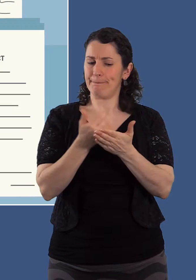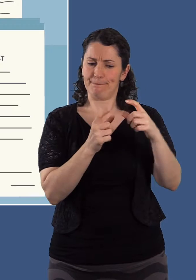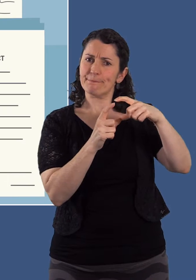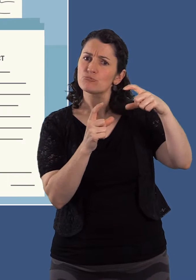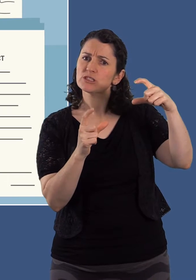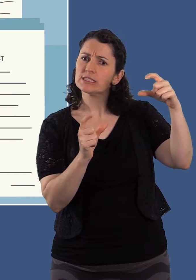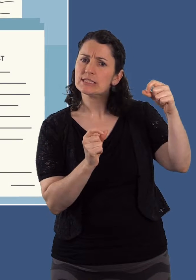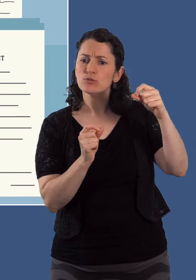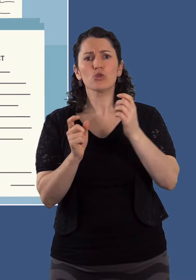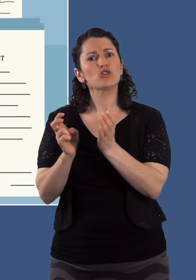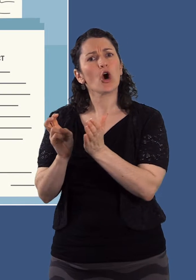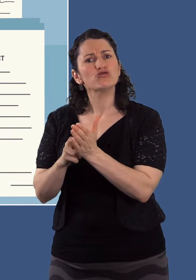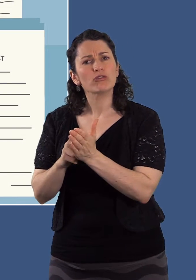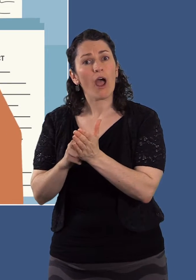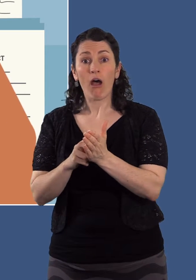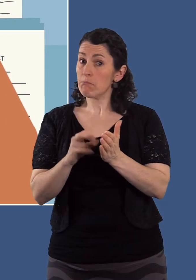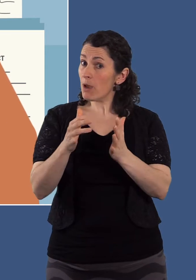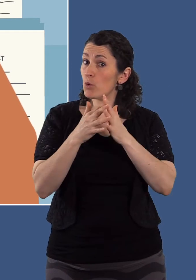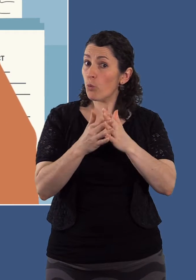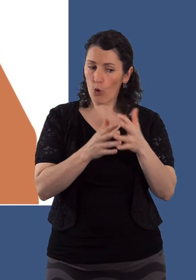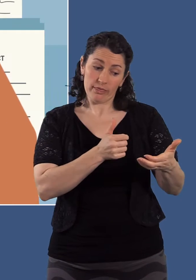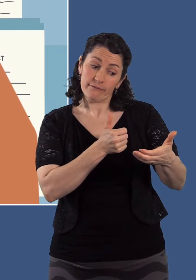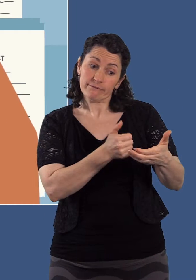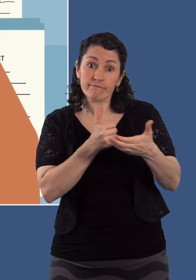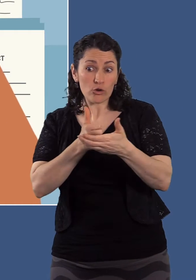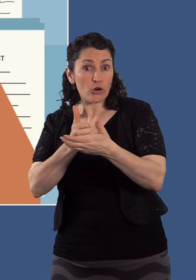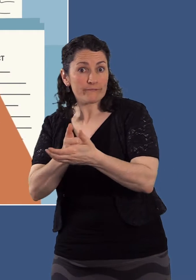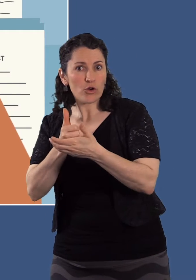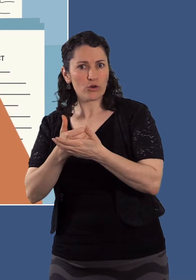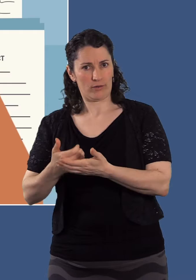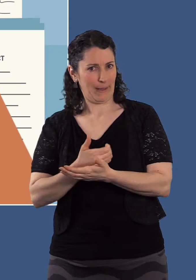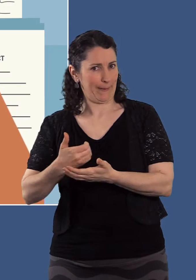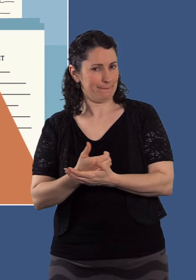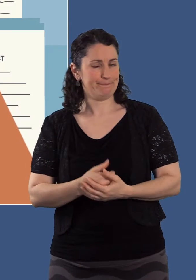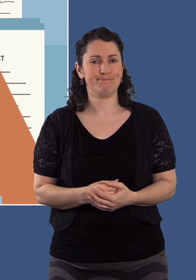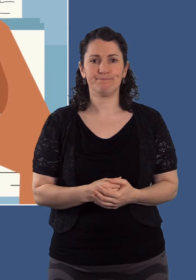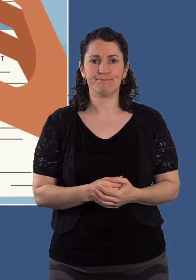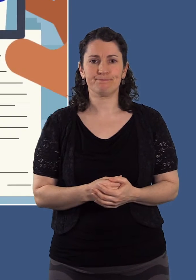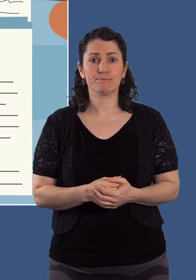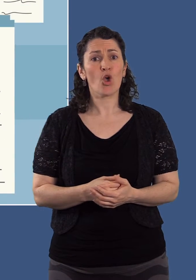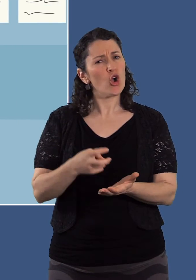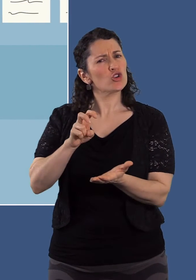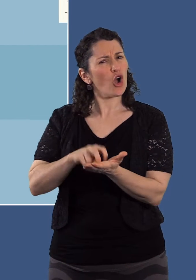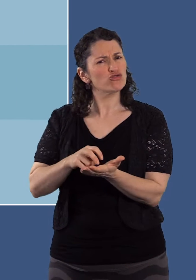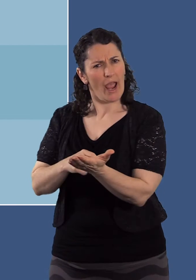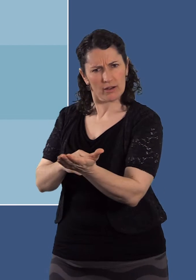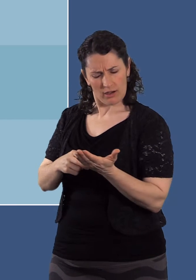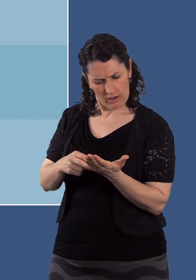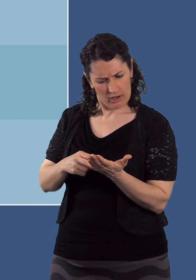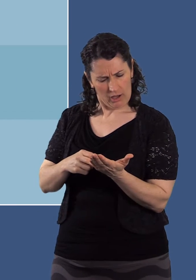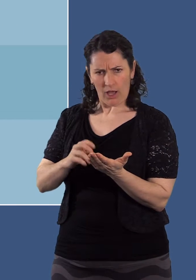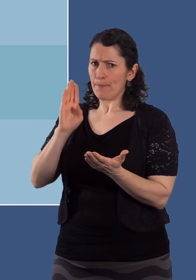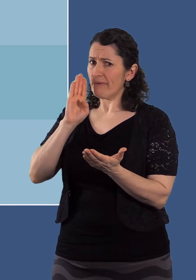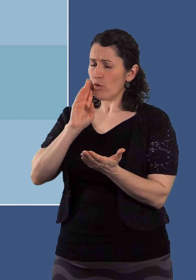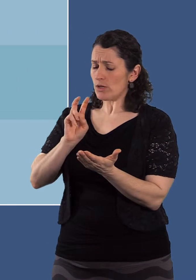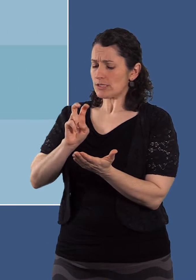bank statements or contracts. It's a good idea to take a photo of receipts on your phone for safekeeping. Before